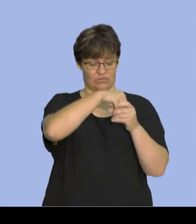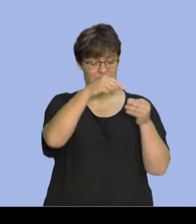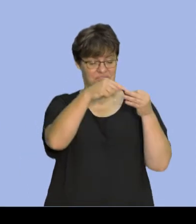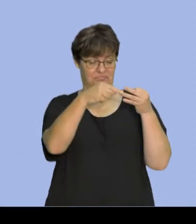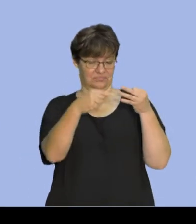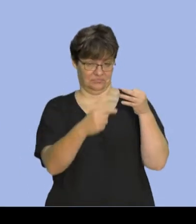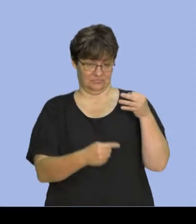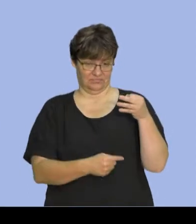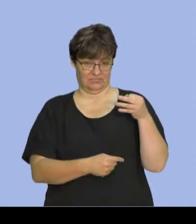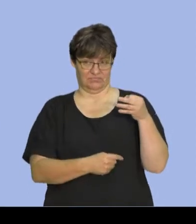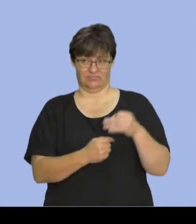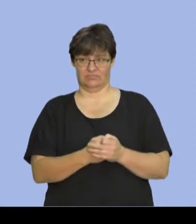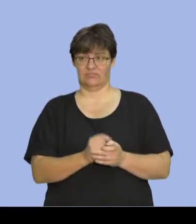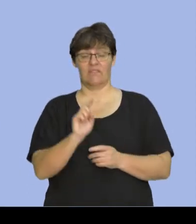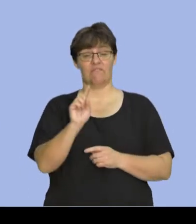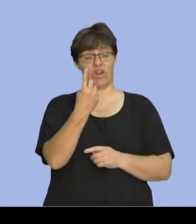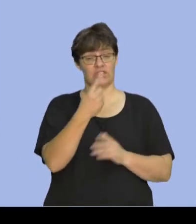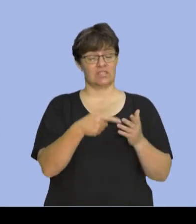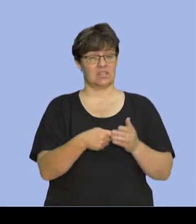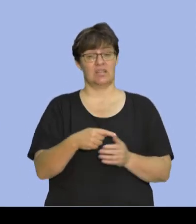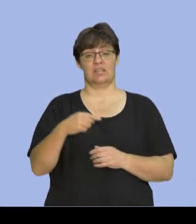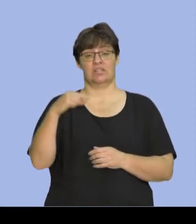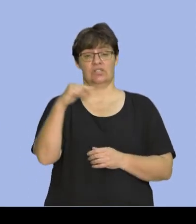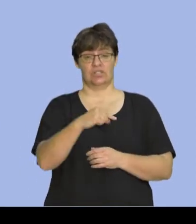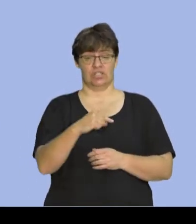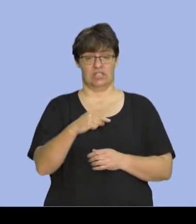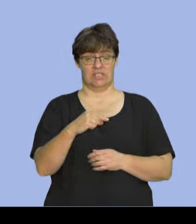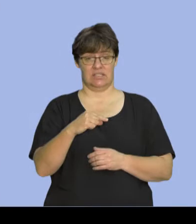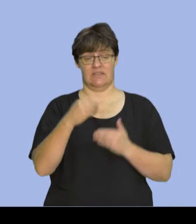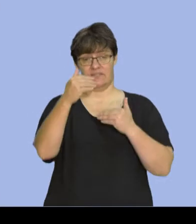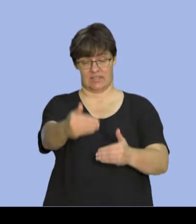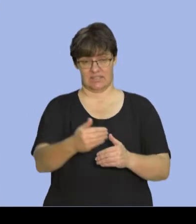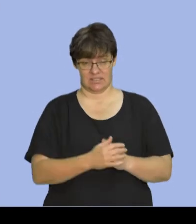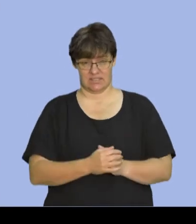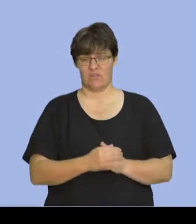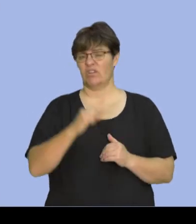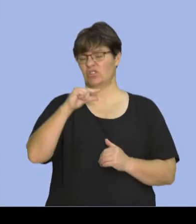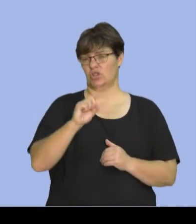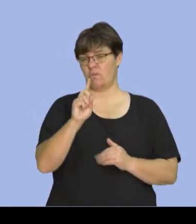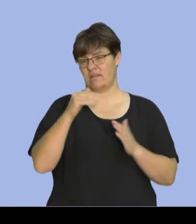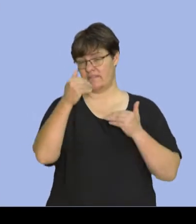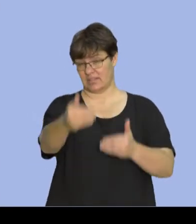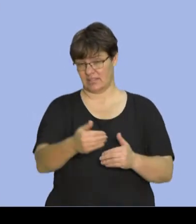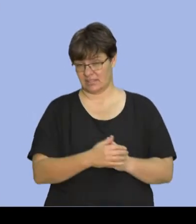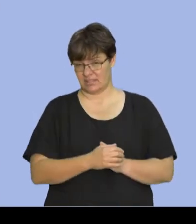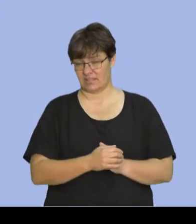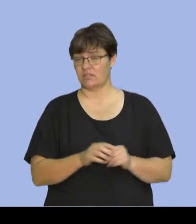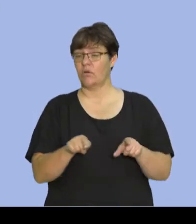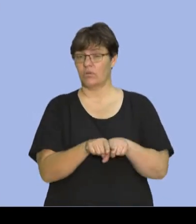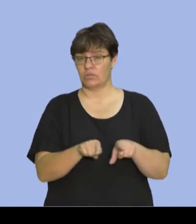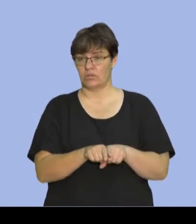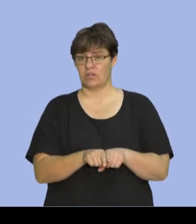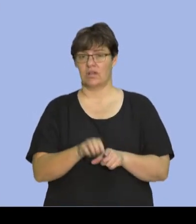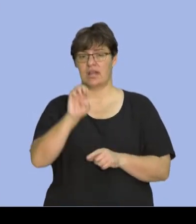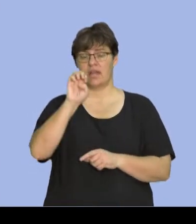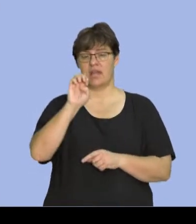As I mentioned, the first phase is called the G phase, or the G1 phase, which is also referred to as the